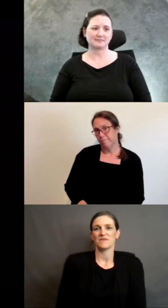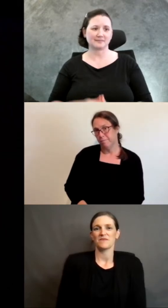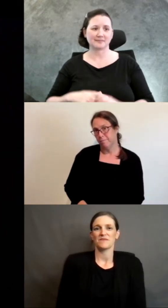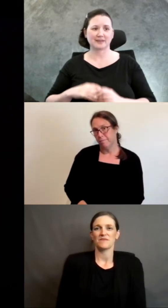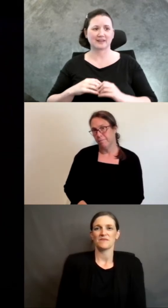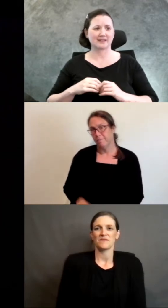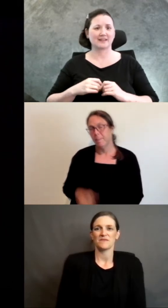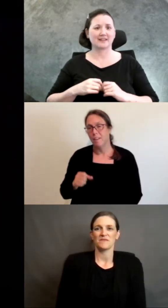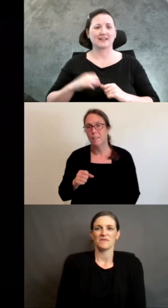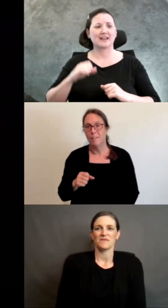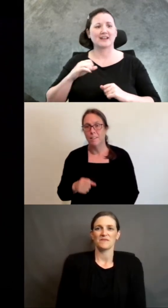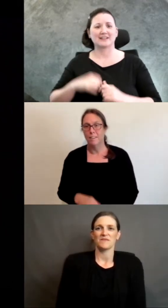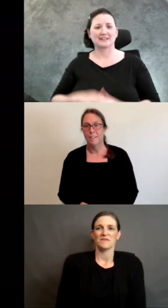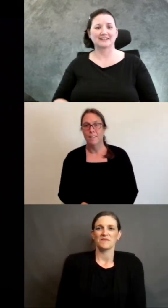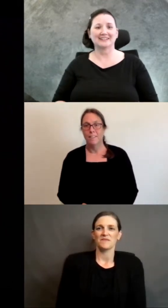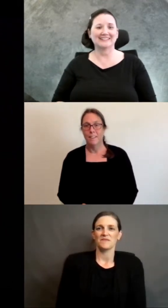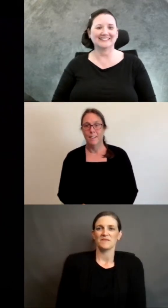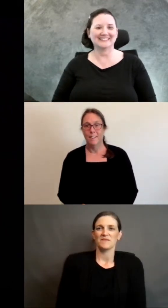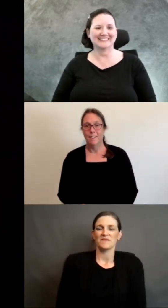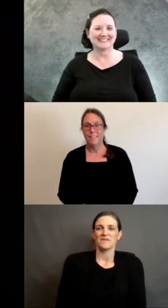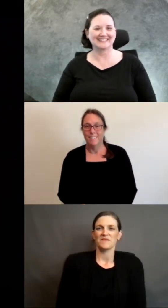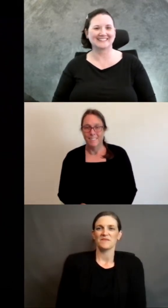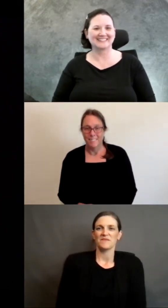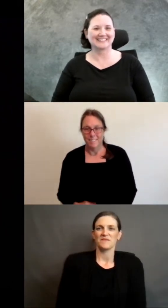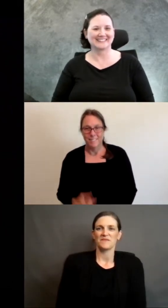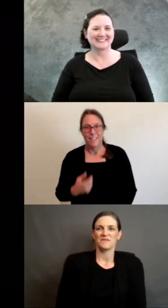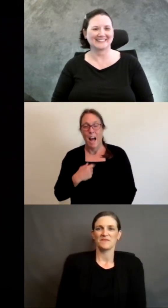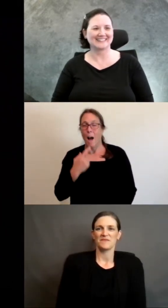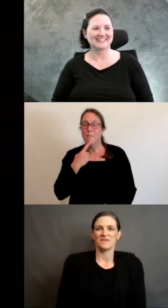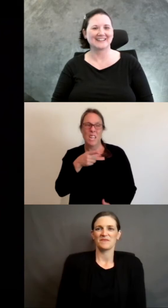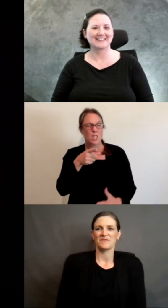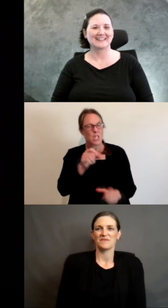magic. I was saying the same thing.